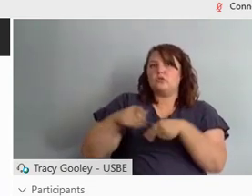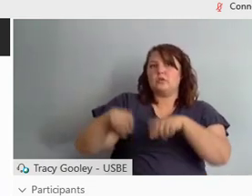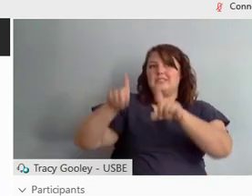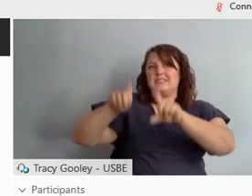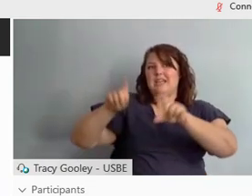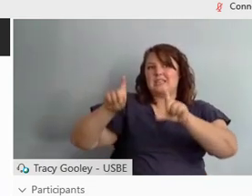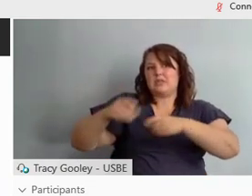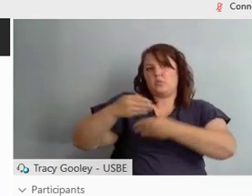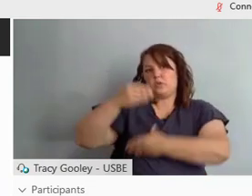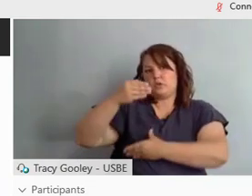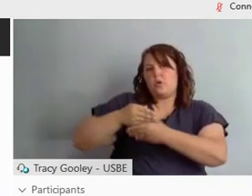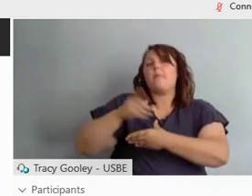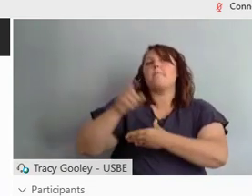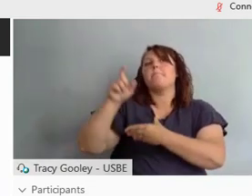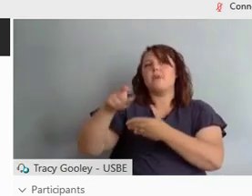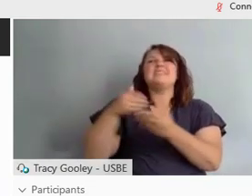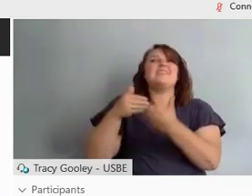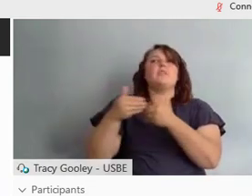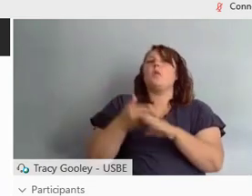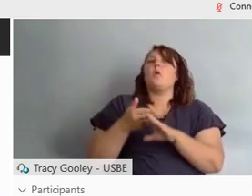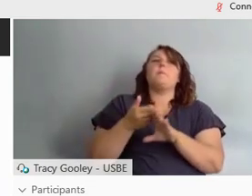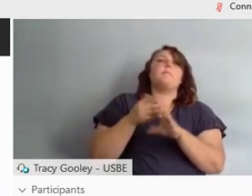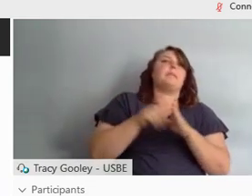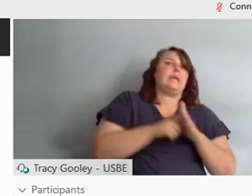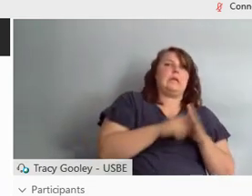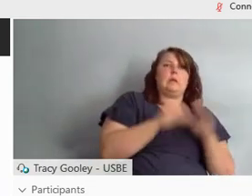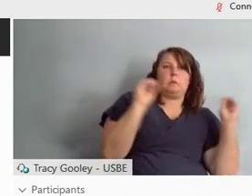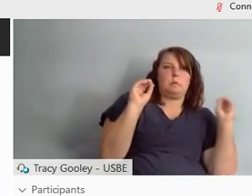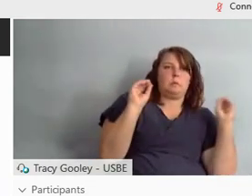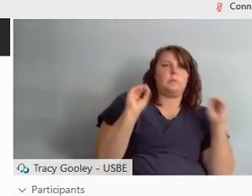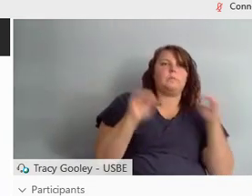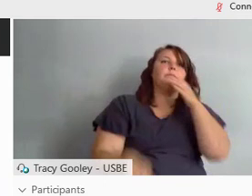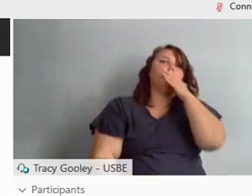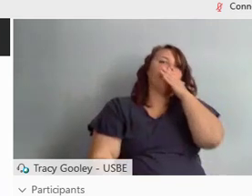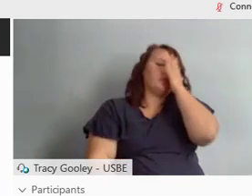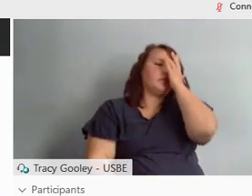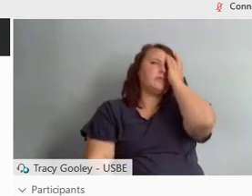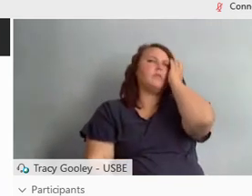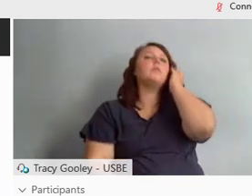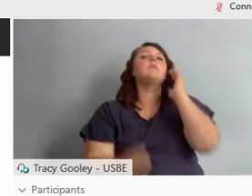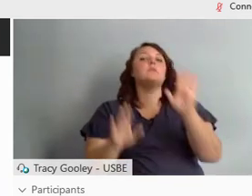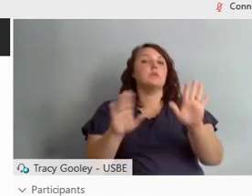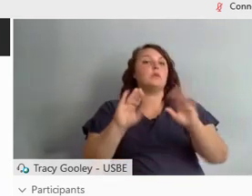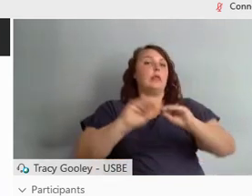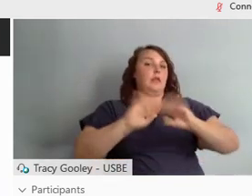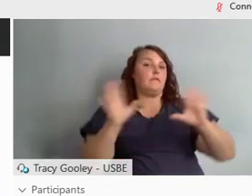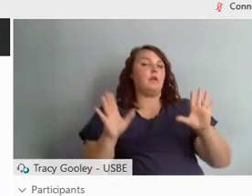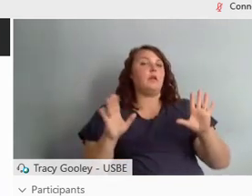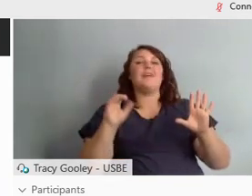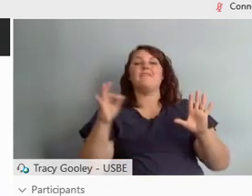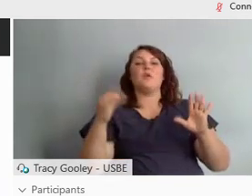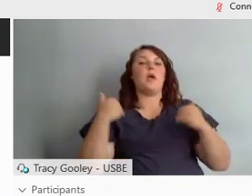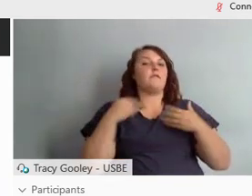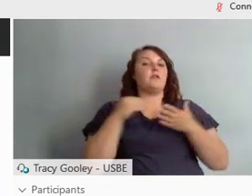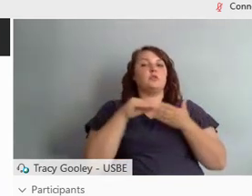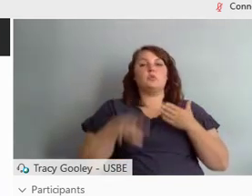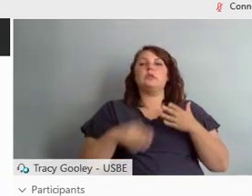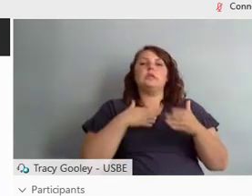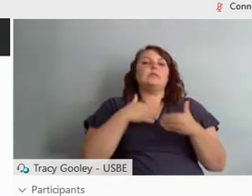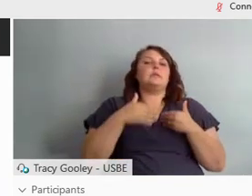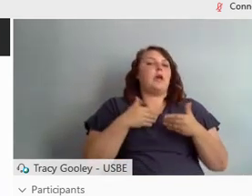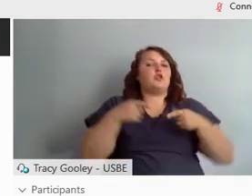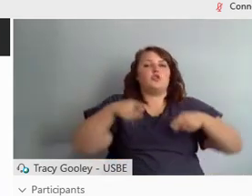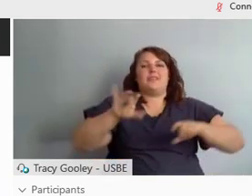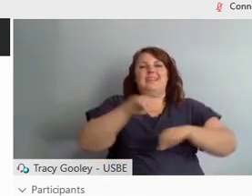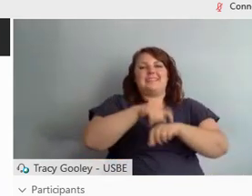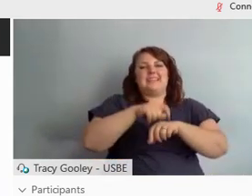there at the beginning. Okay, so just clarified, if you have a student enrolled in your school during the testing window, whether it's entry or exit or one or the